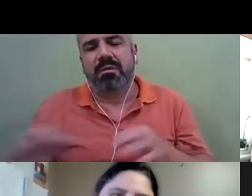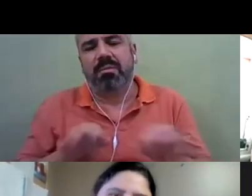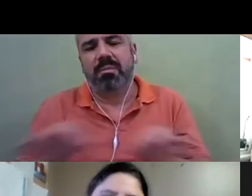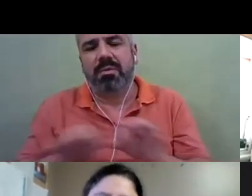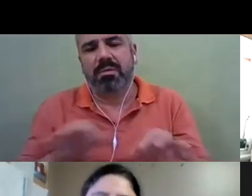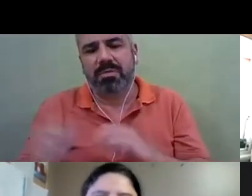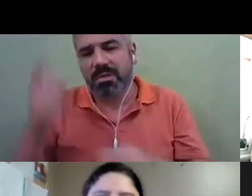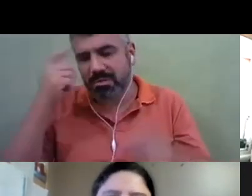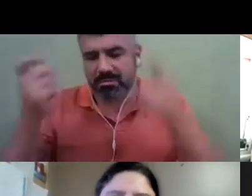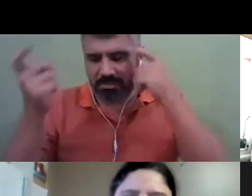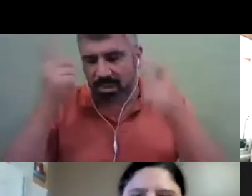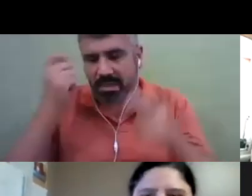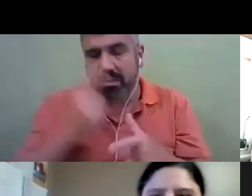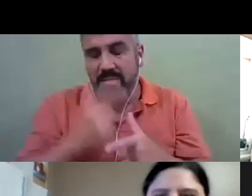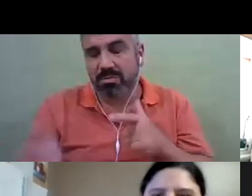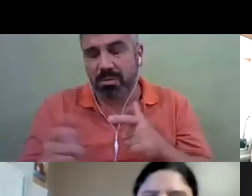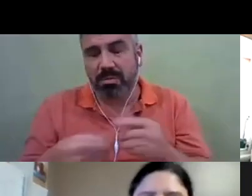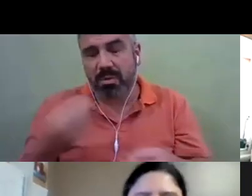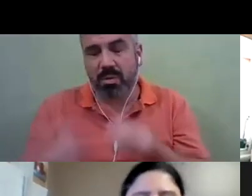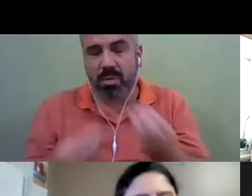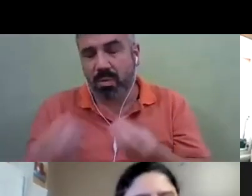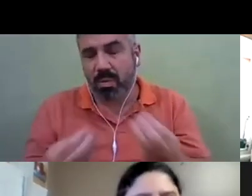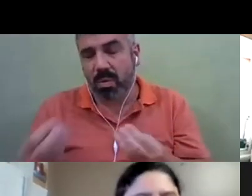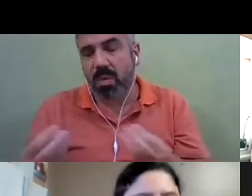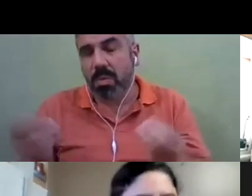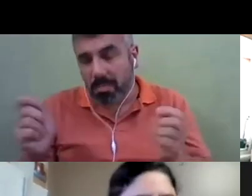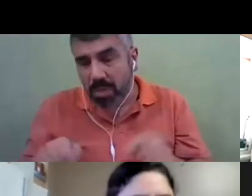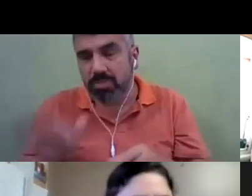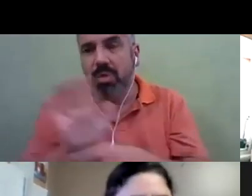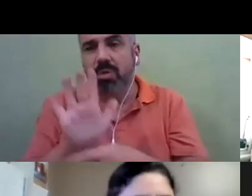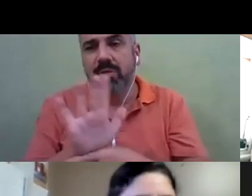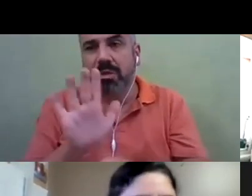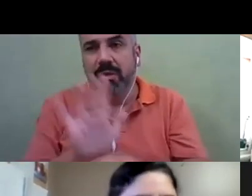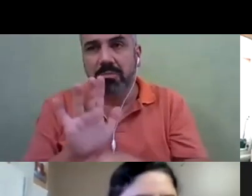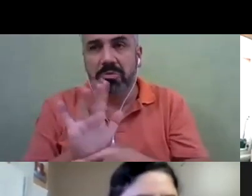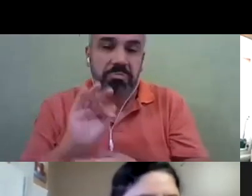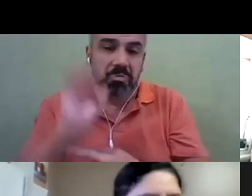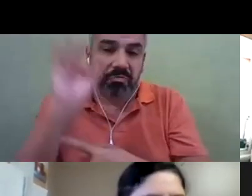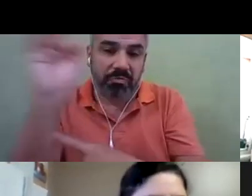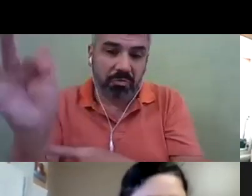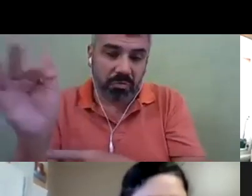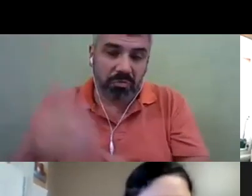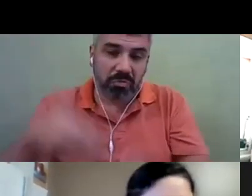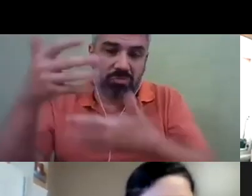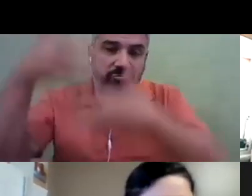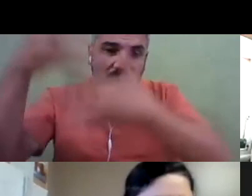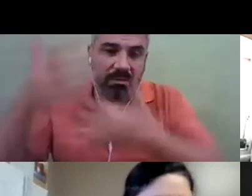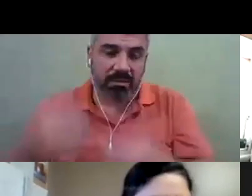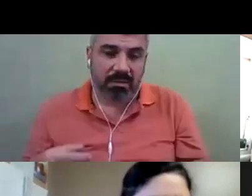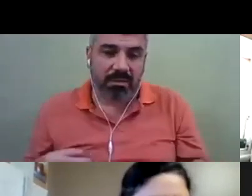it can contribute even more to the future of chat? And